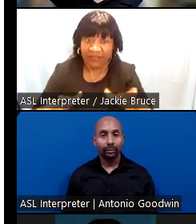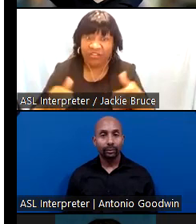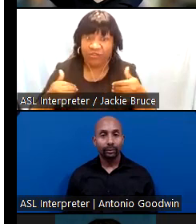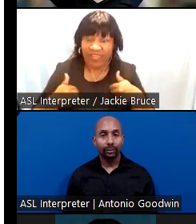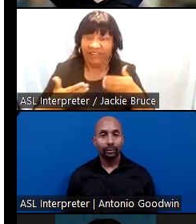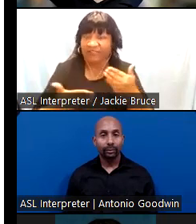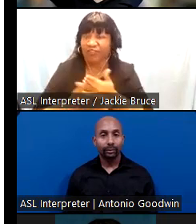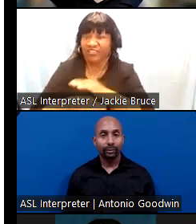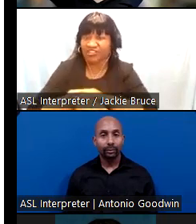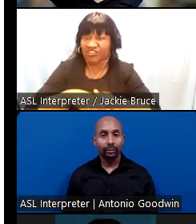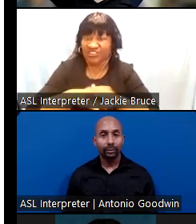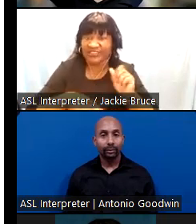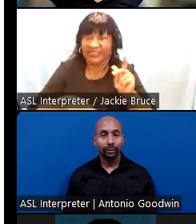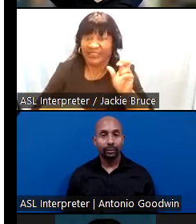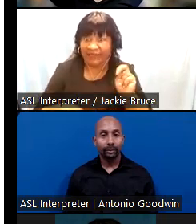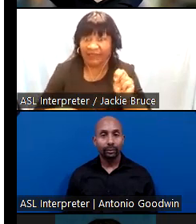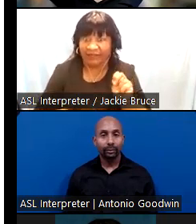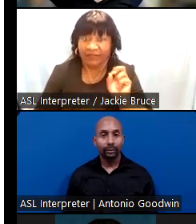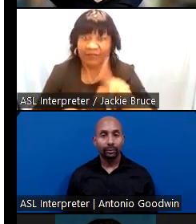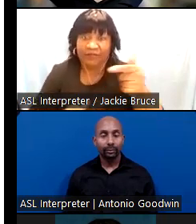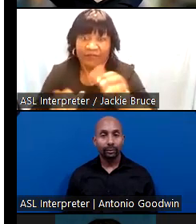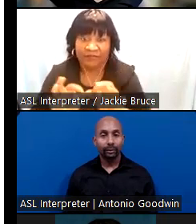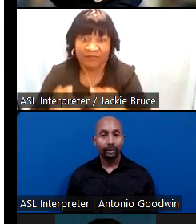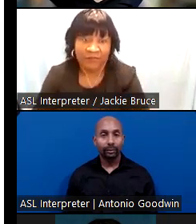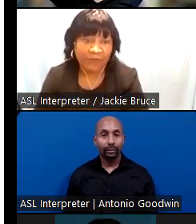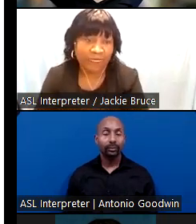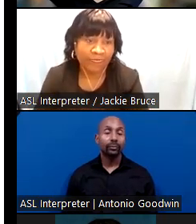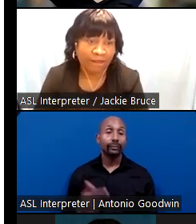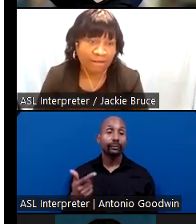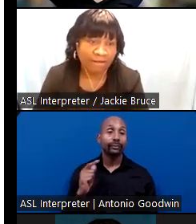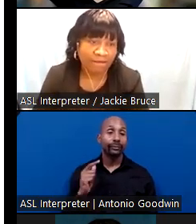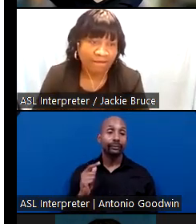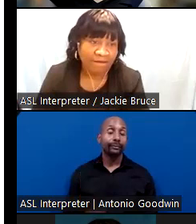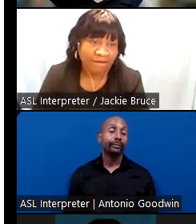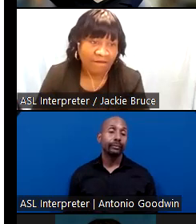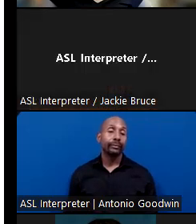fresh skin that is healed.